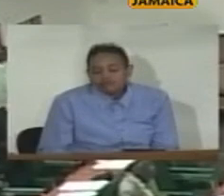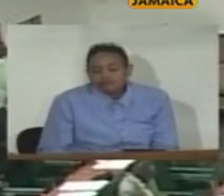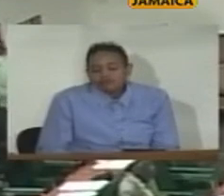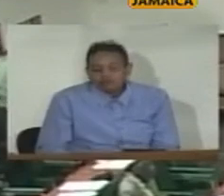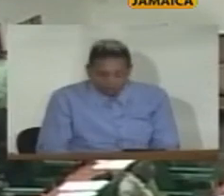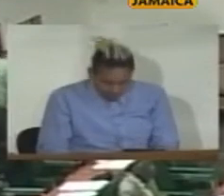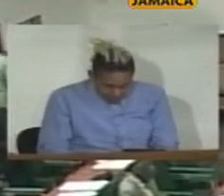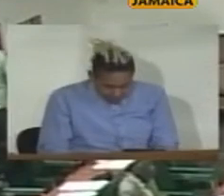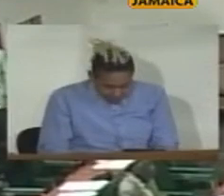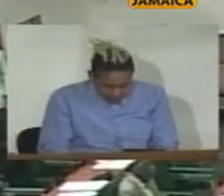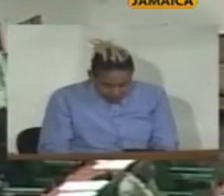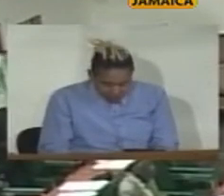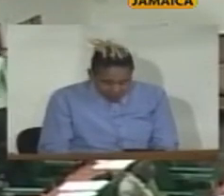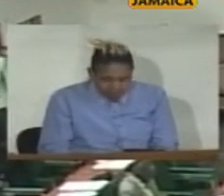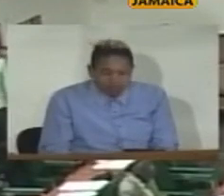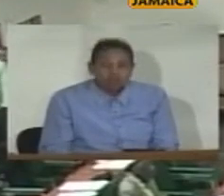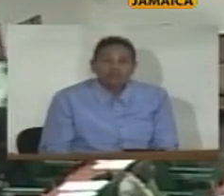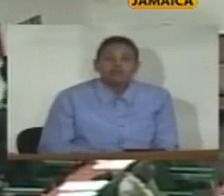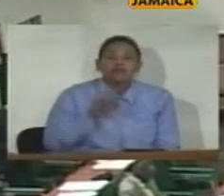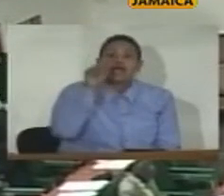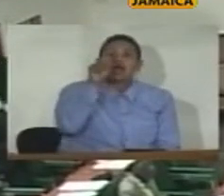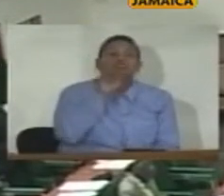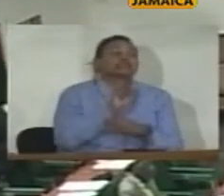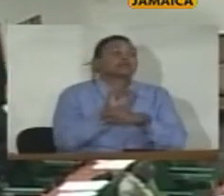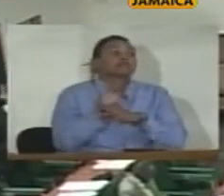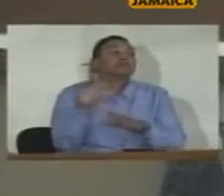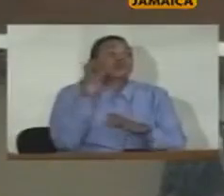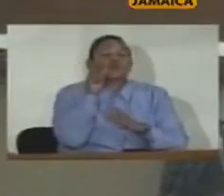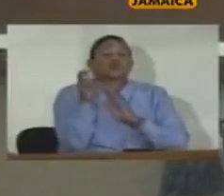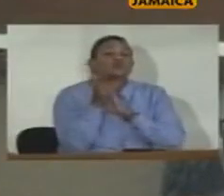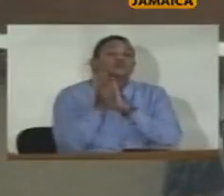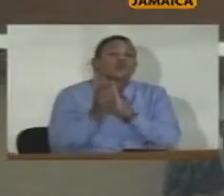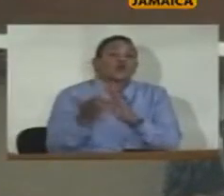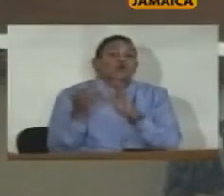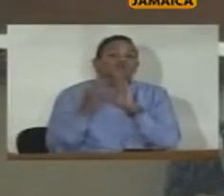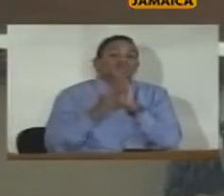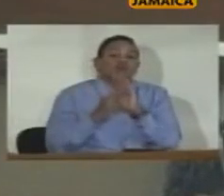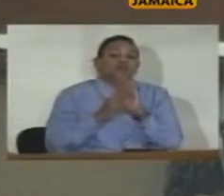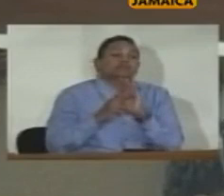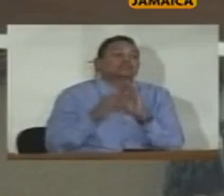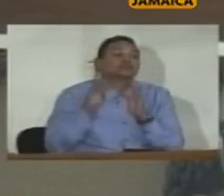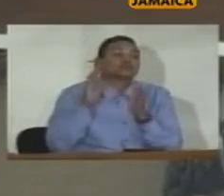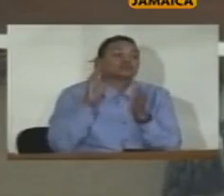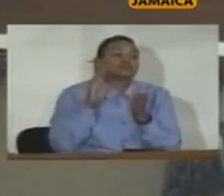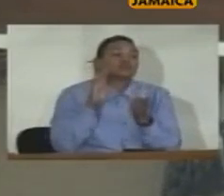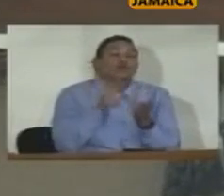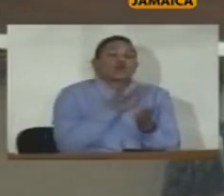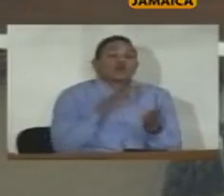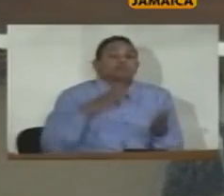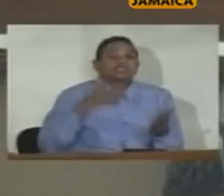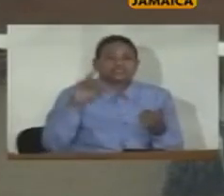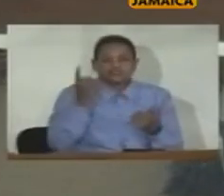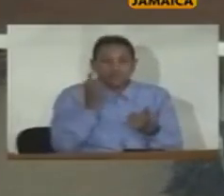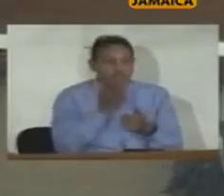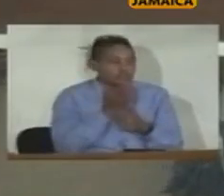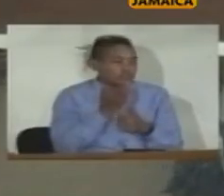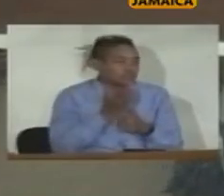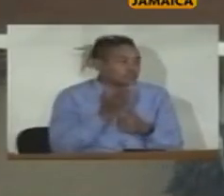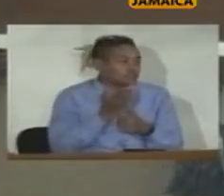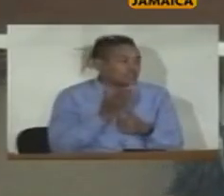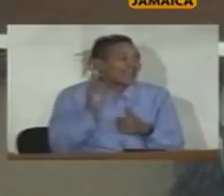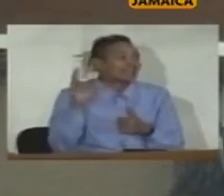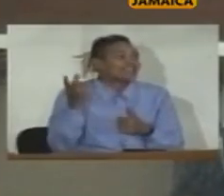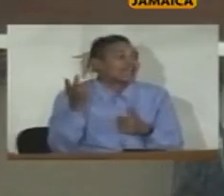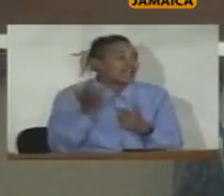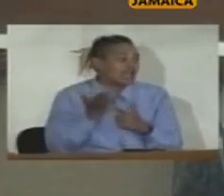Mr. Speaker, I'm asking the Minister, who is the lawyer representing the personnel committee? One. And second,